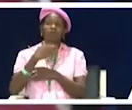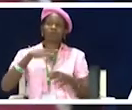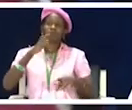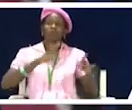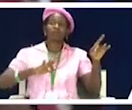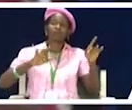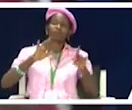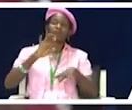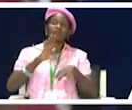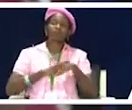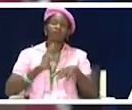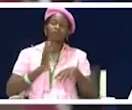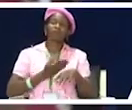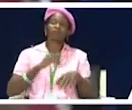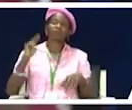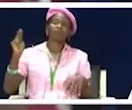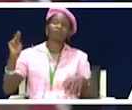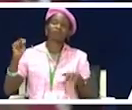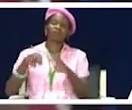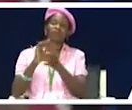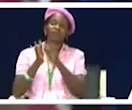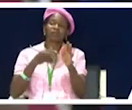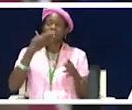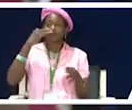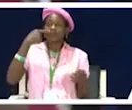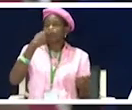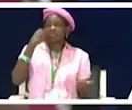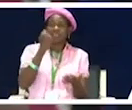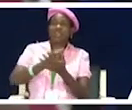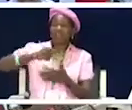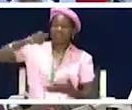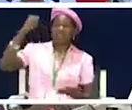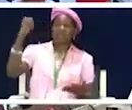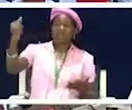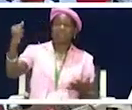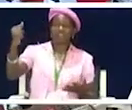naira. You better say amen. Oh.